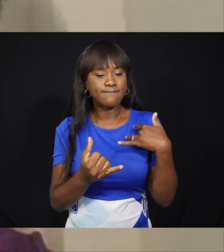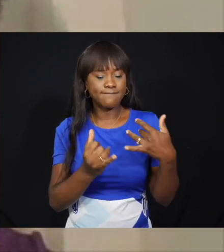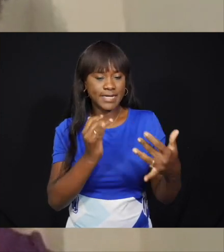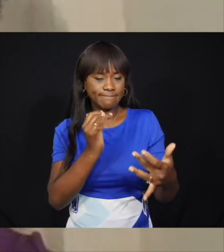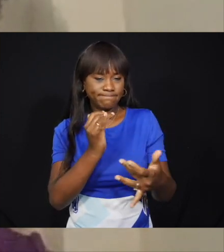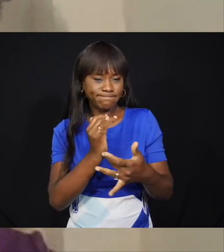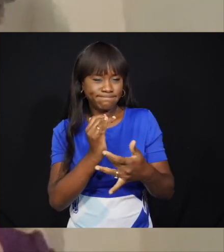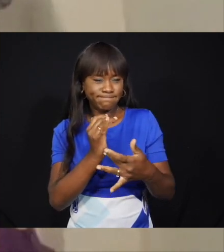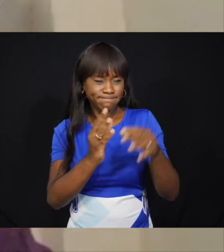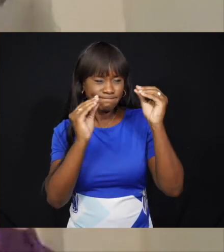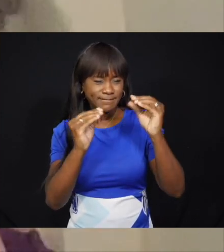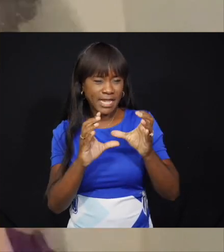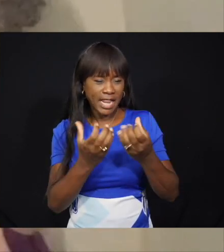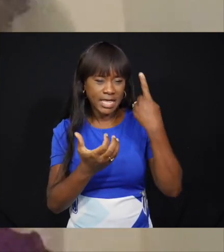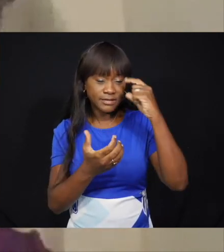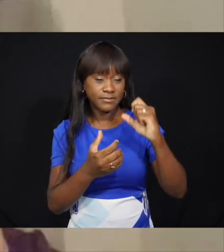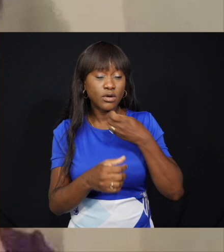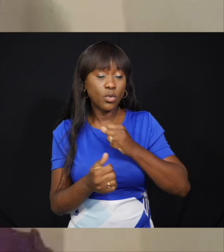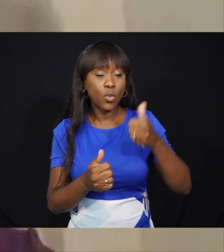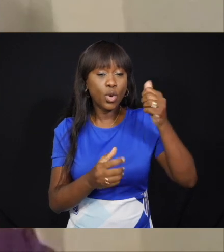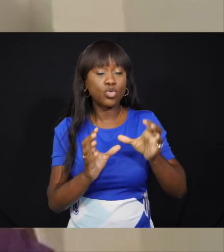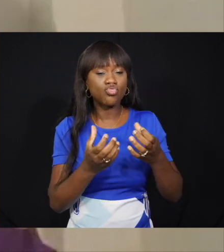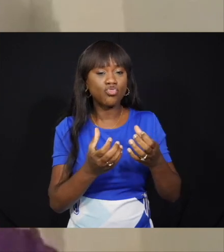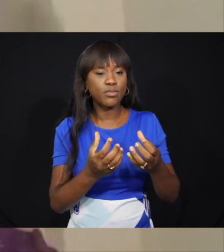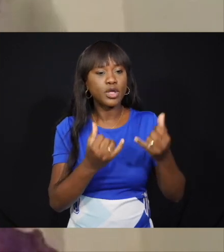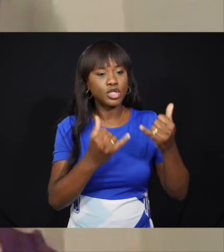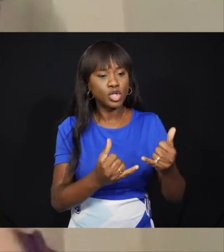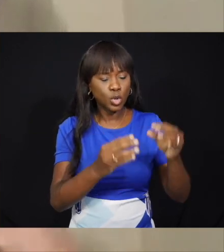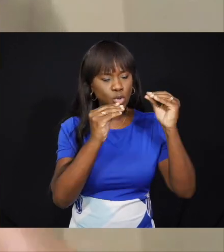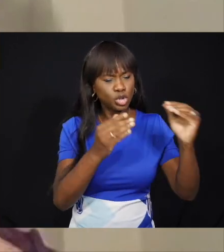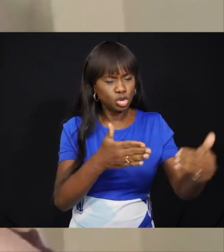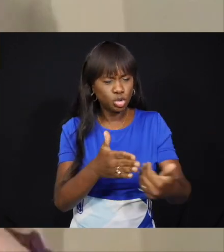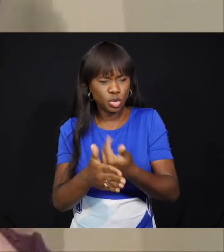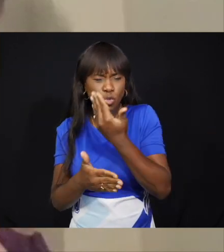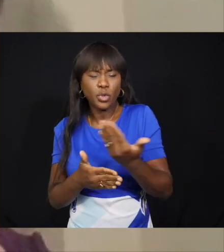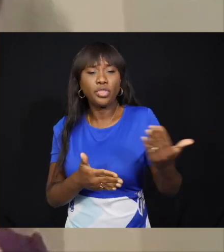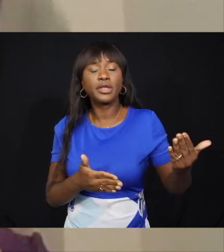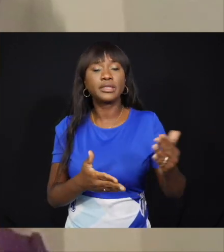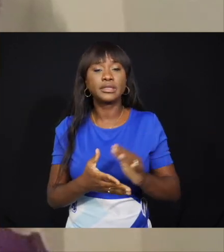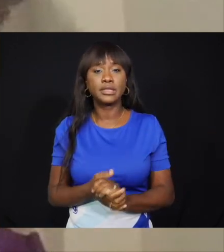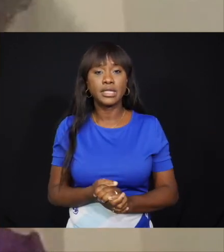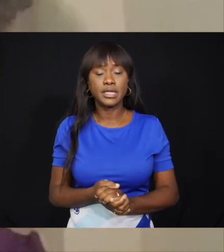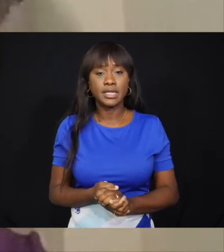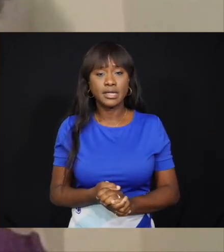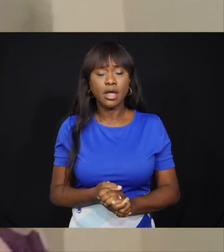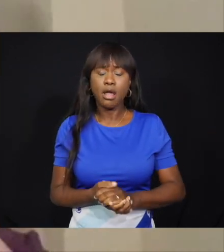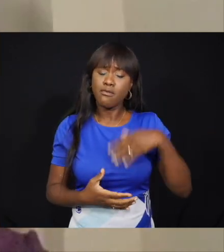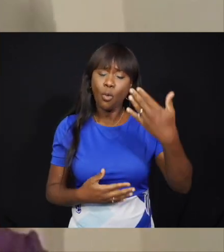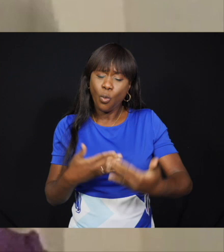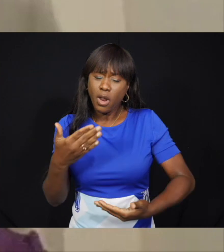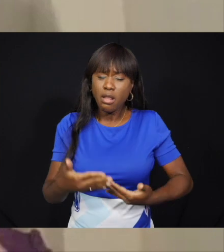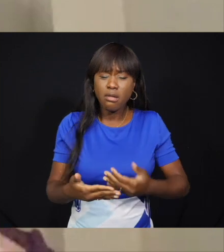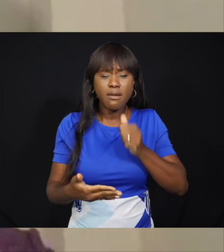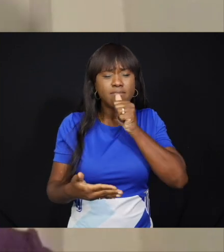Golden Members. We called you Golden Members years ago. And now we have created a digital literacy for seniors just